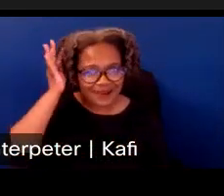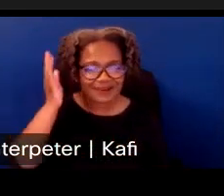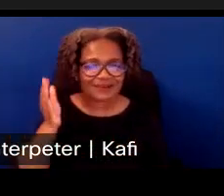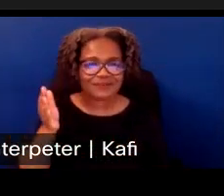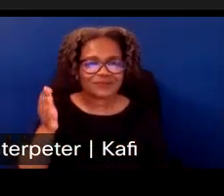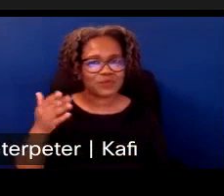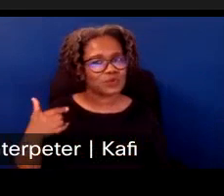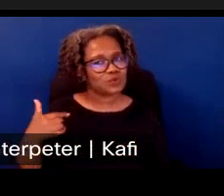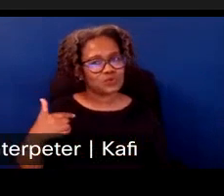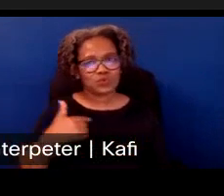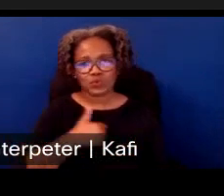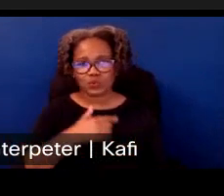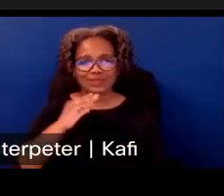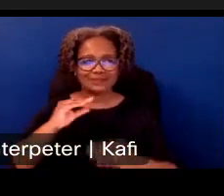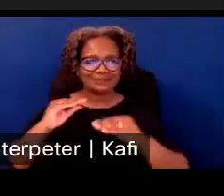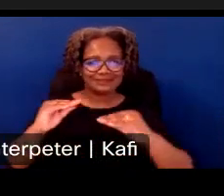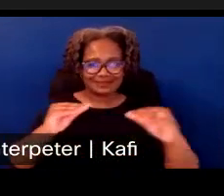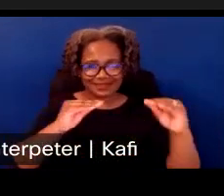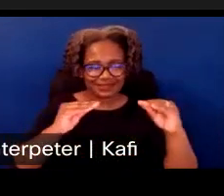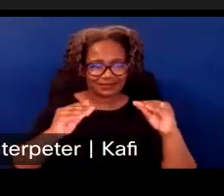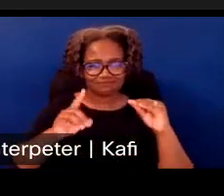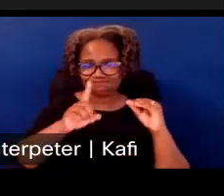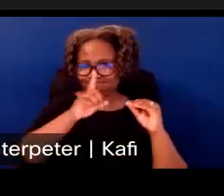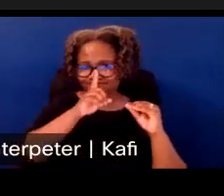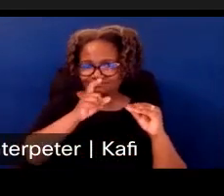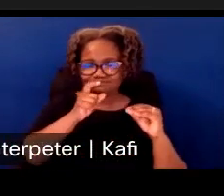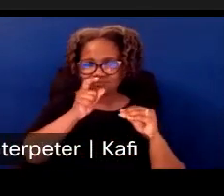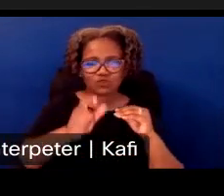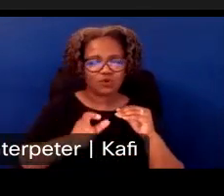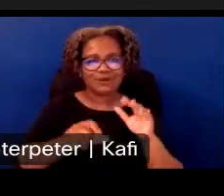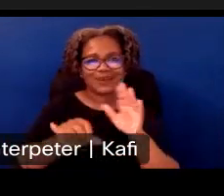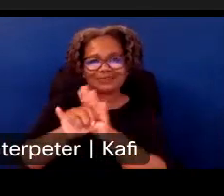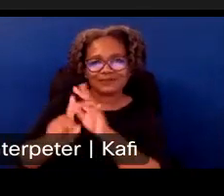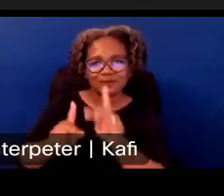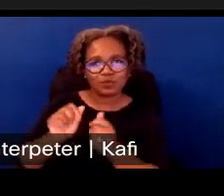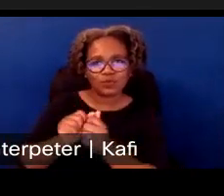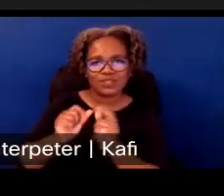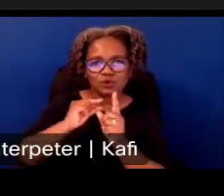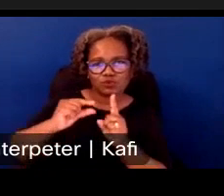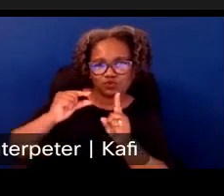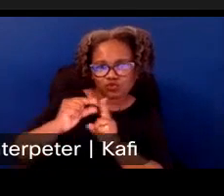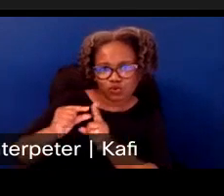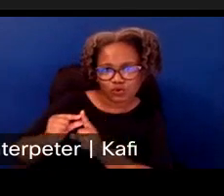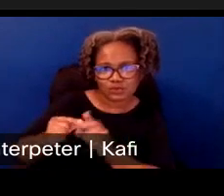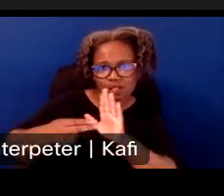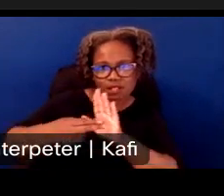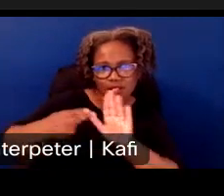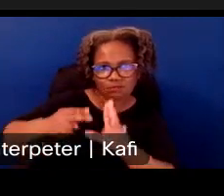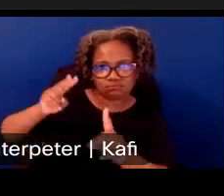it put in different categories. But hair can be straight. Then it can have a little curl